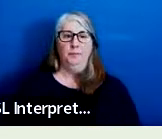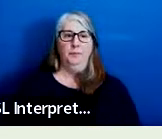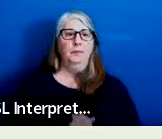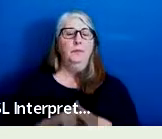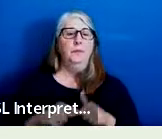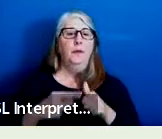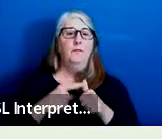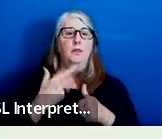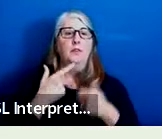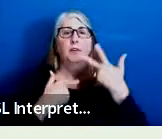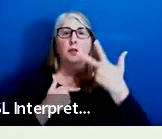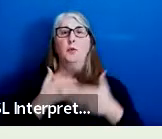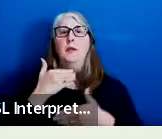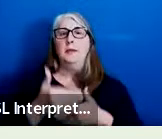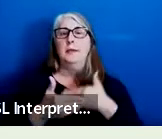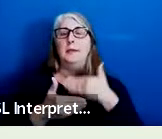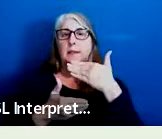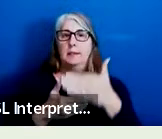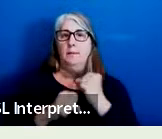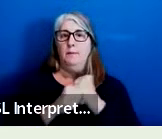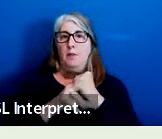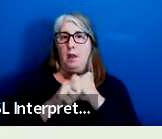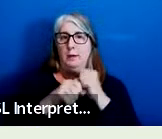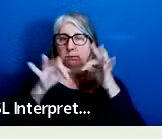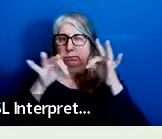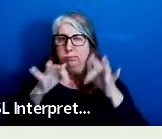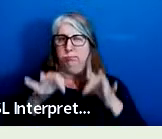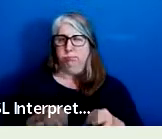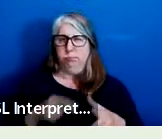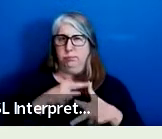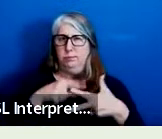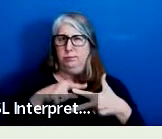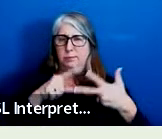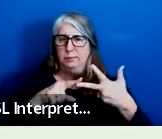a 3-step flyer, which outlines the composting process.